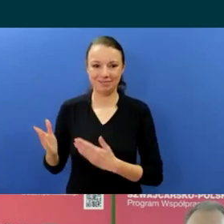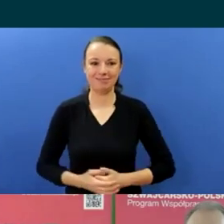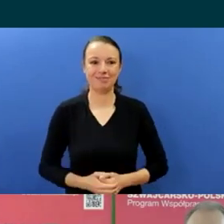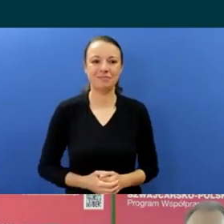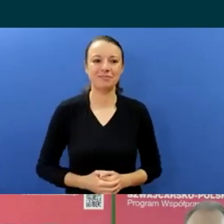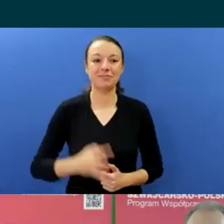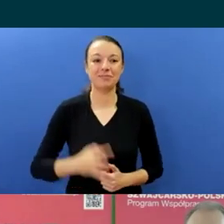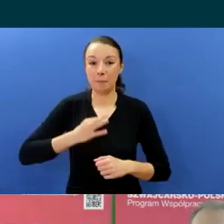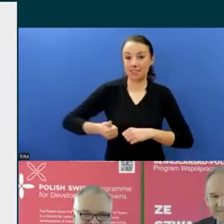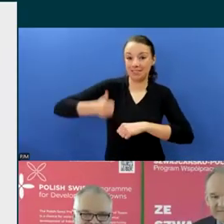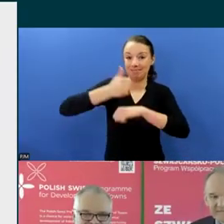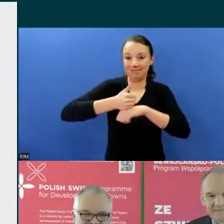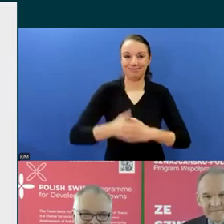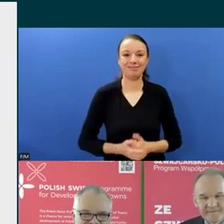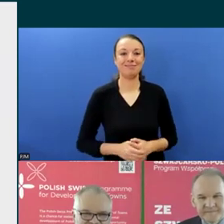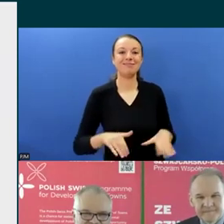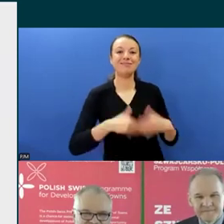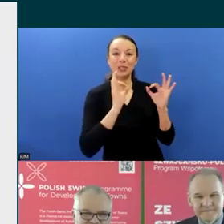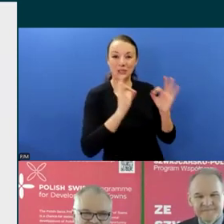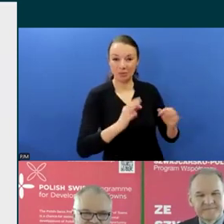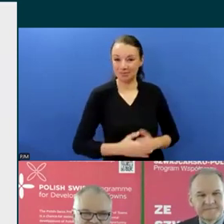So the floor is yours.